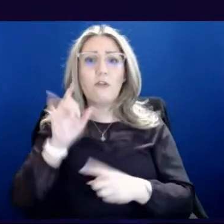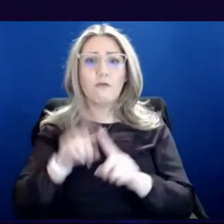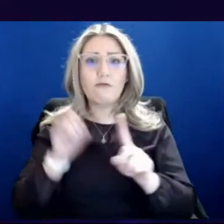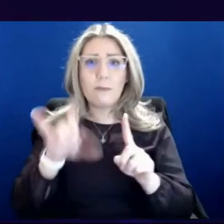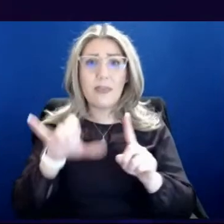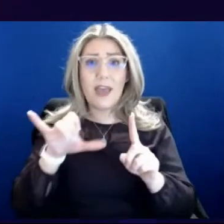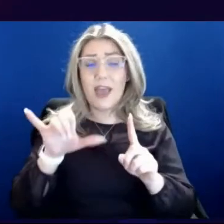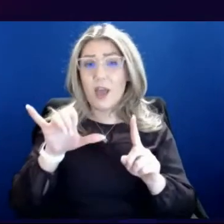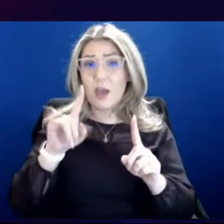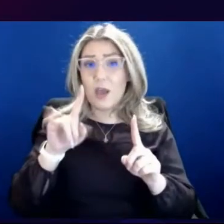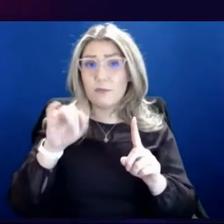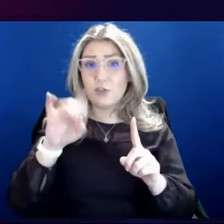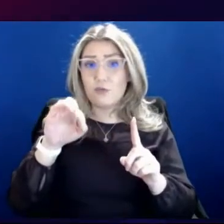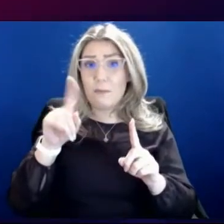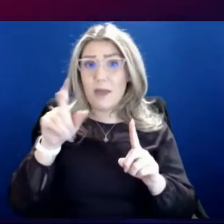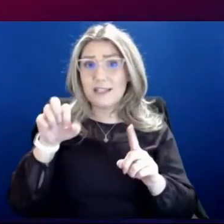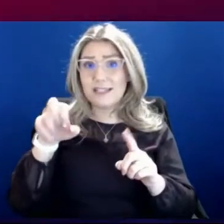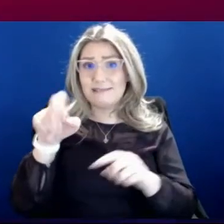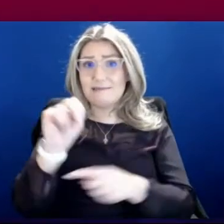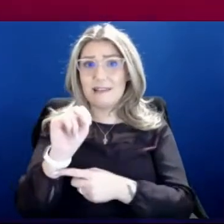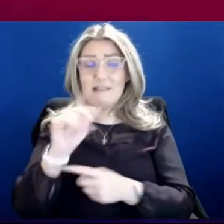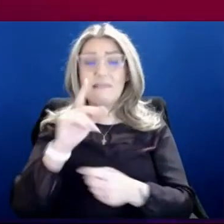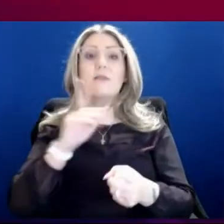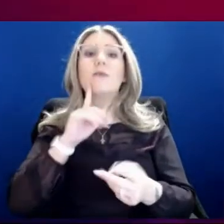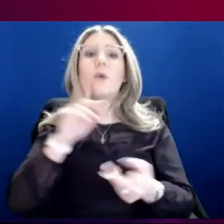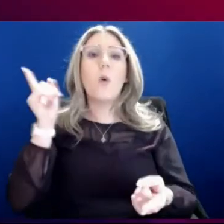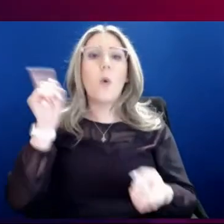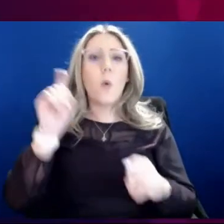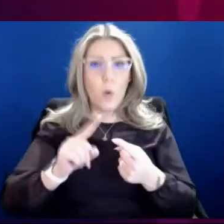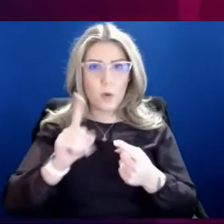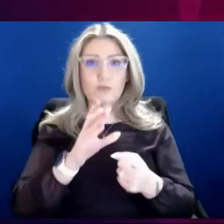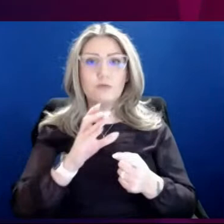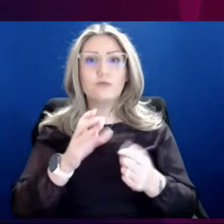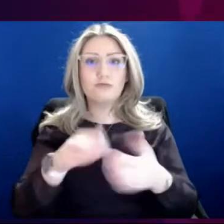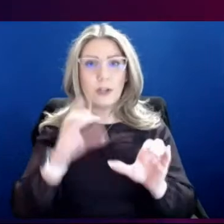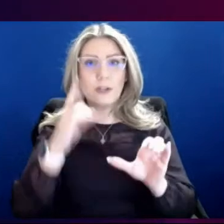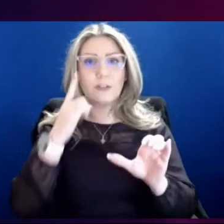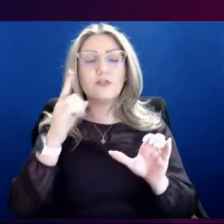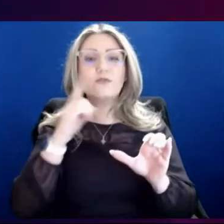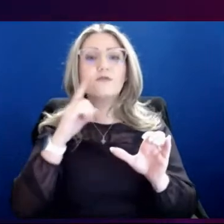reduces her chance of remission or cure.